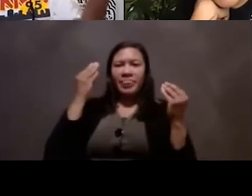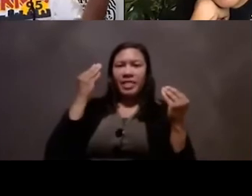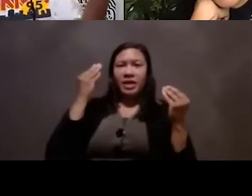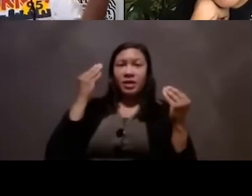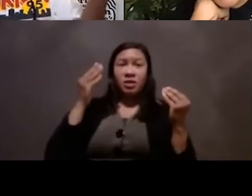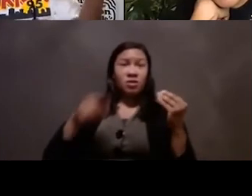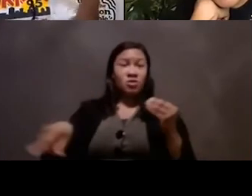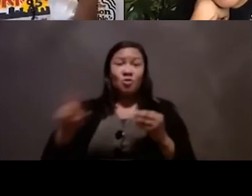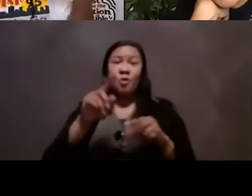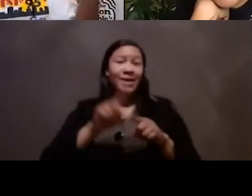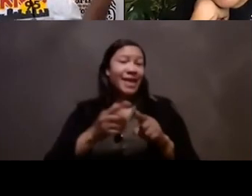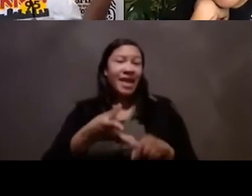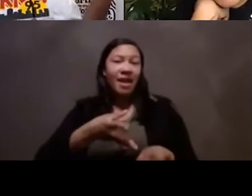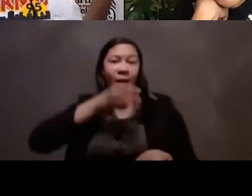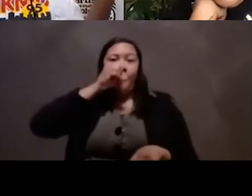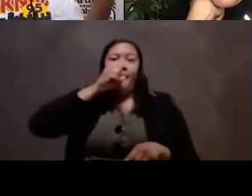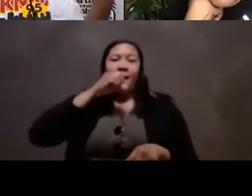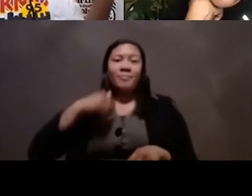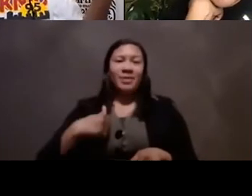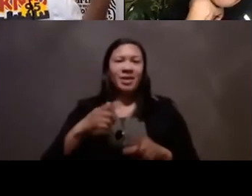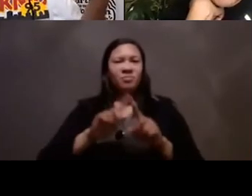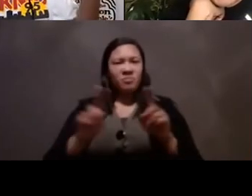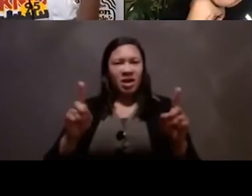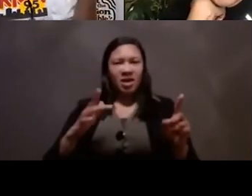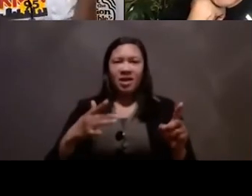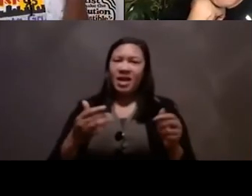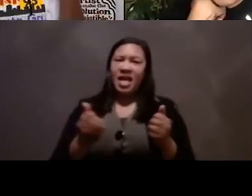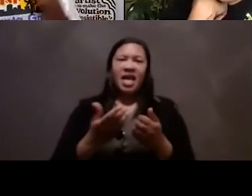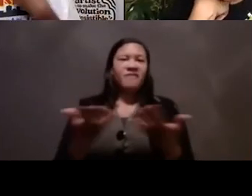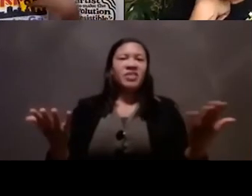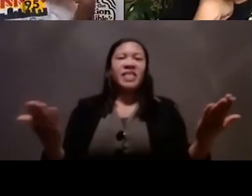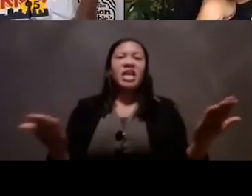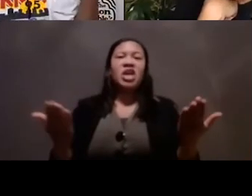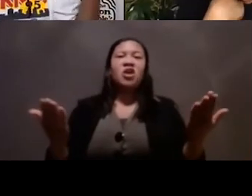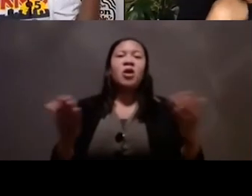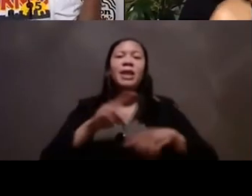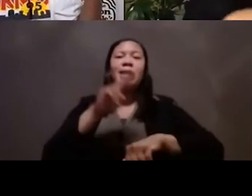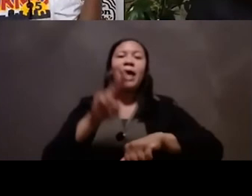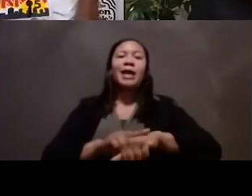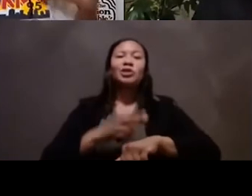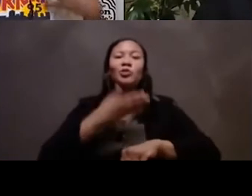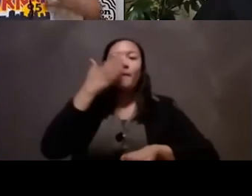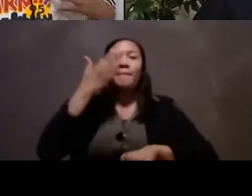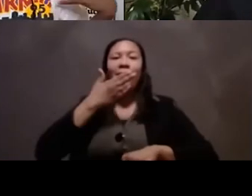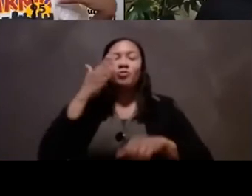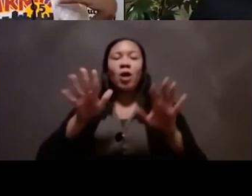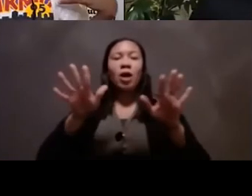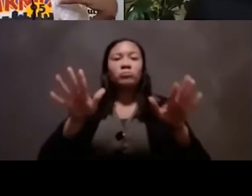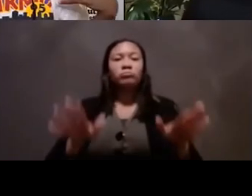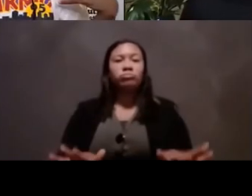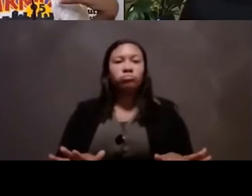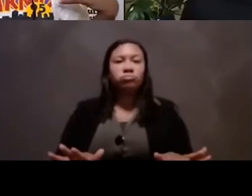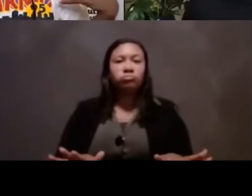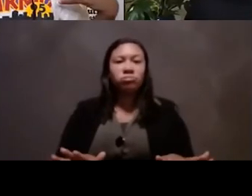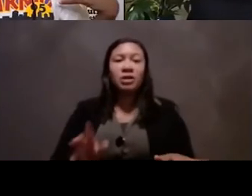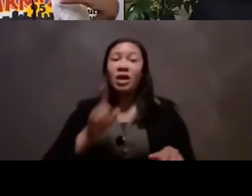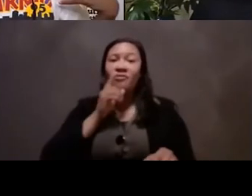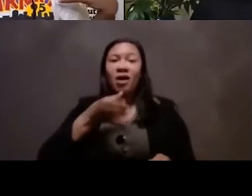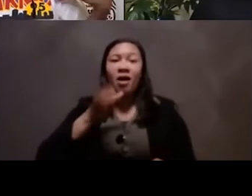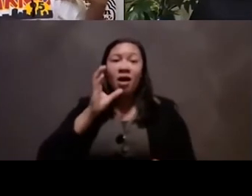it's Zoom, but like it's very natural over here. Sitting with all of that and all the juices is really important to